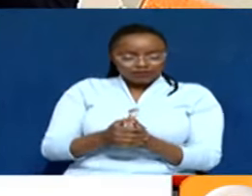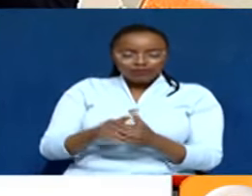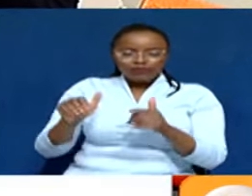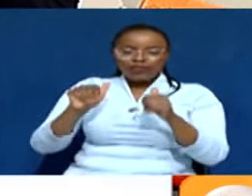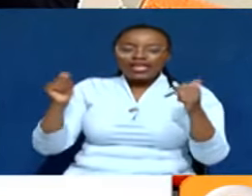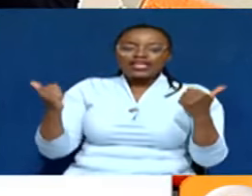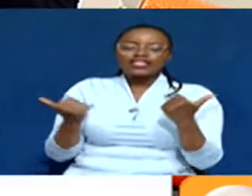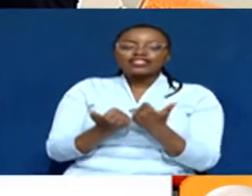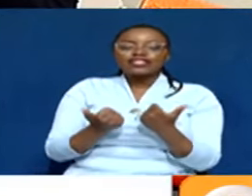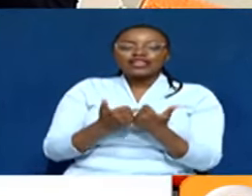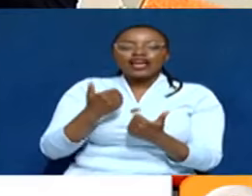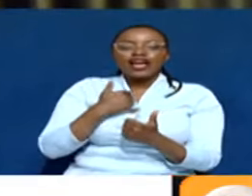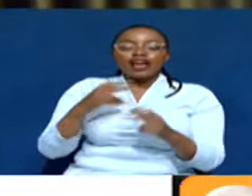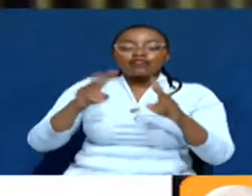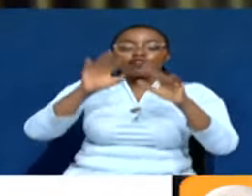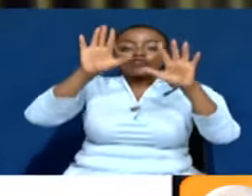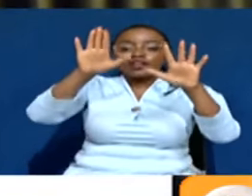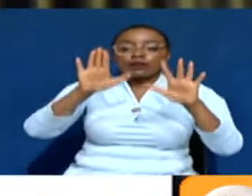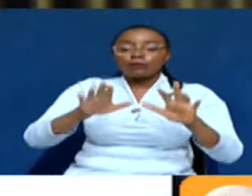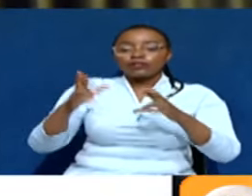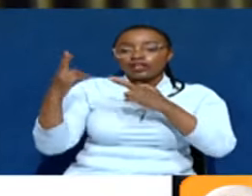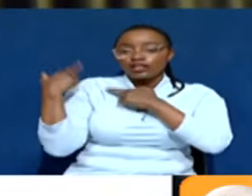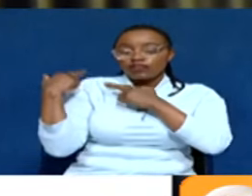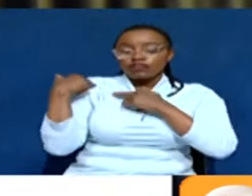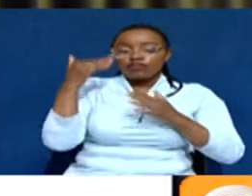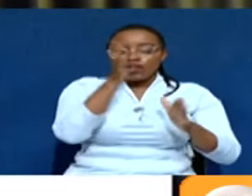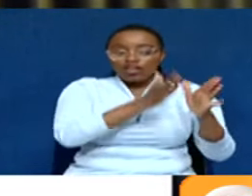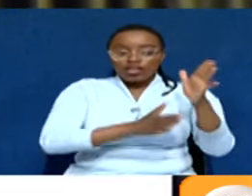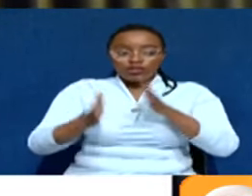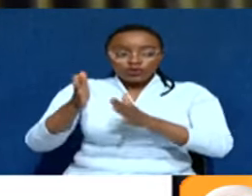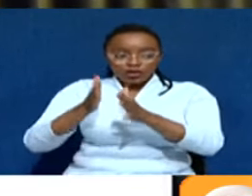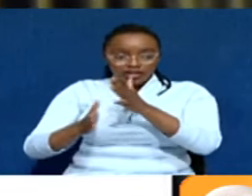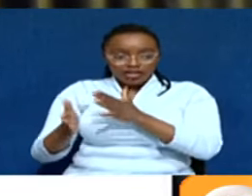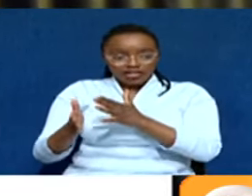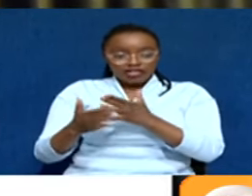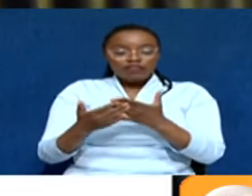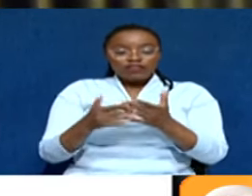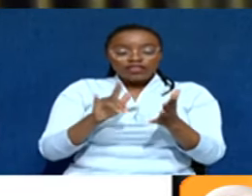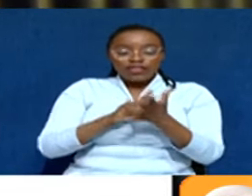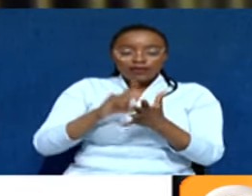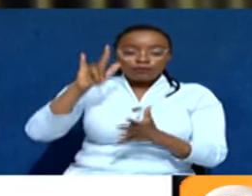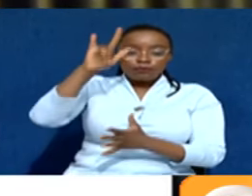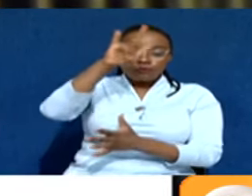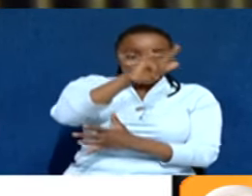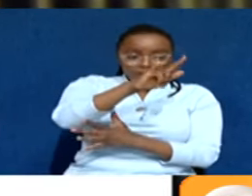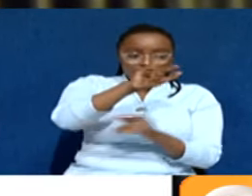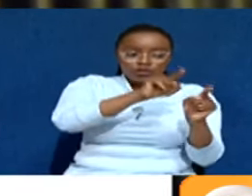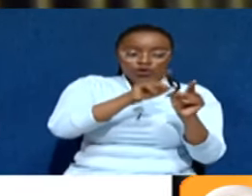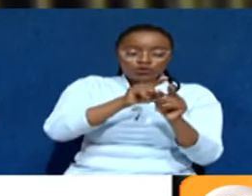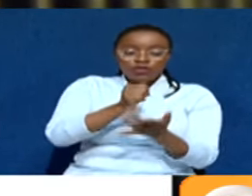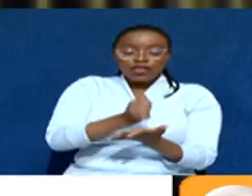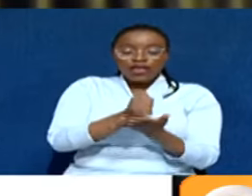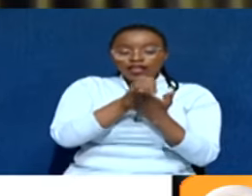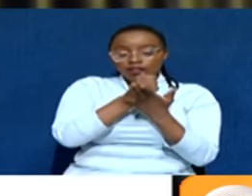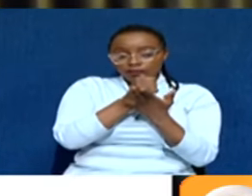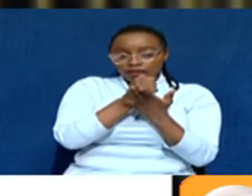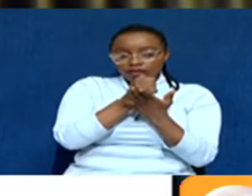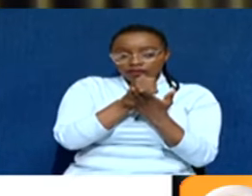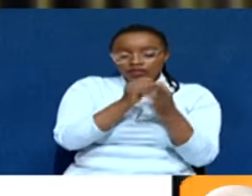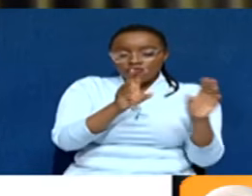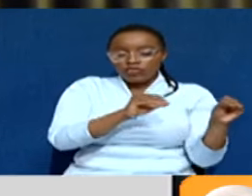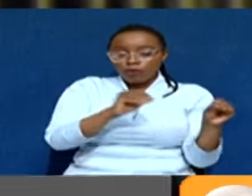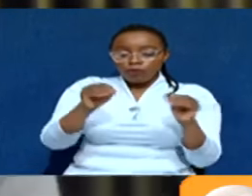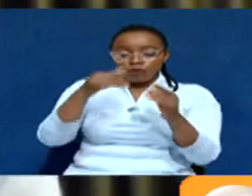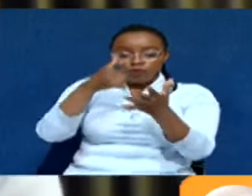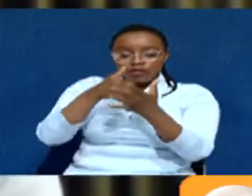Jeff, agents have a very important role in organizing and preparing pre-departure and also facilitating